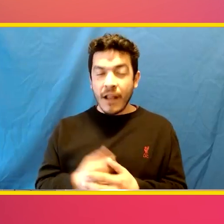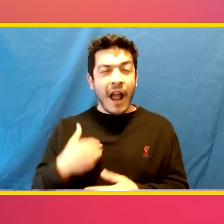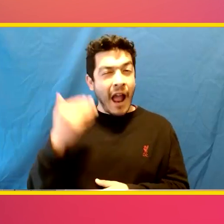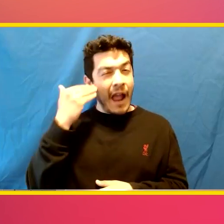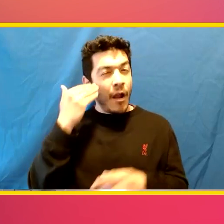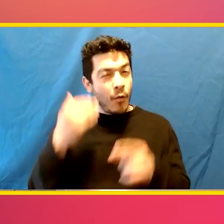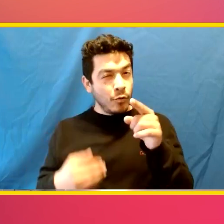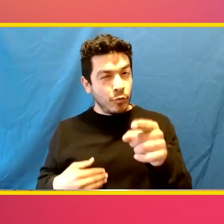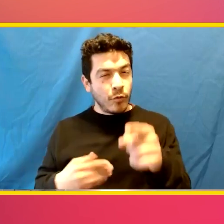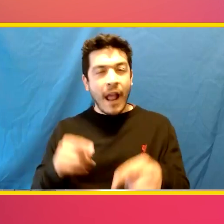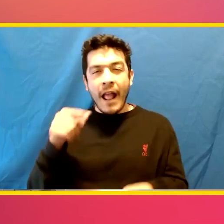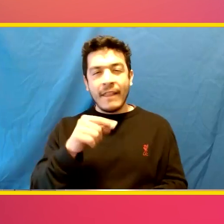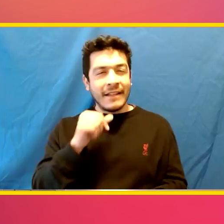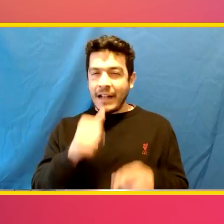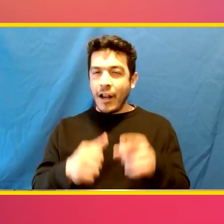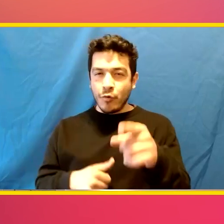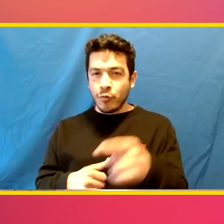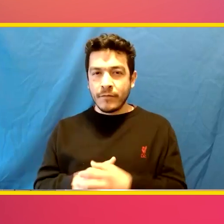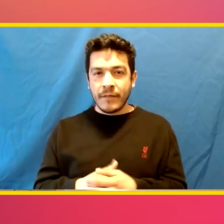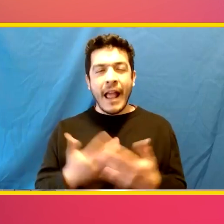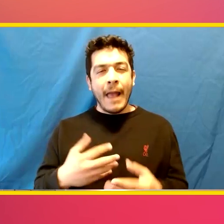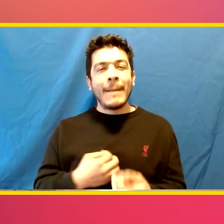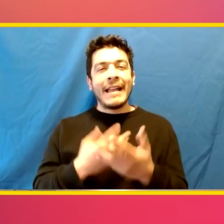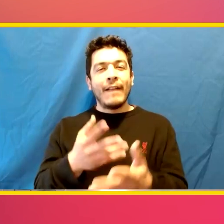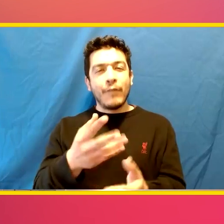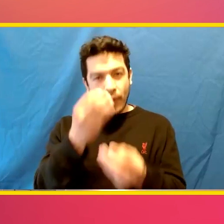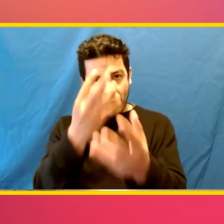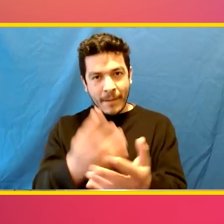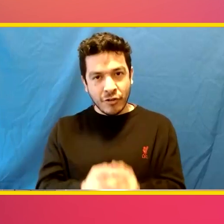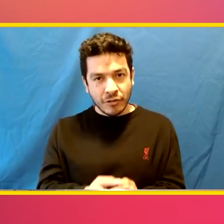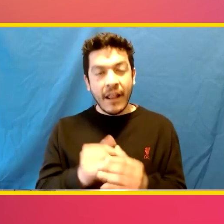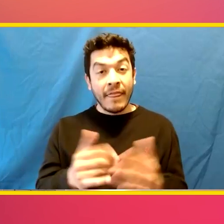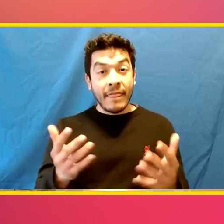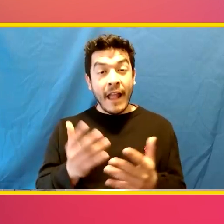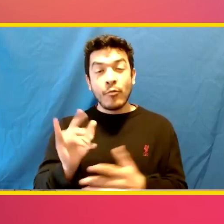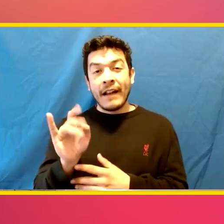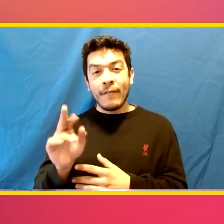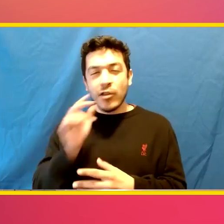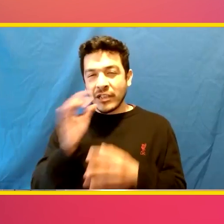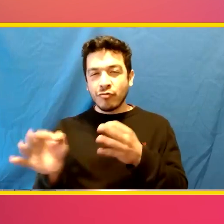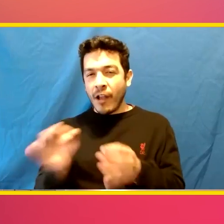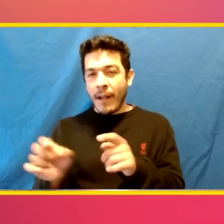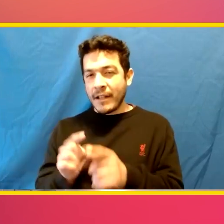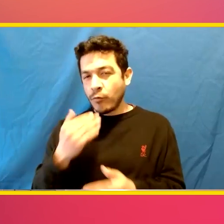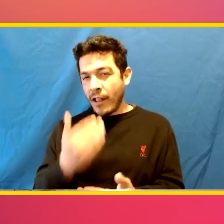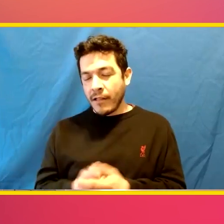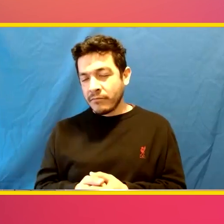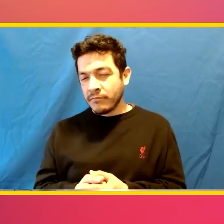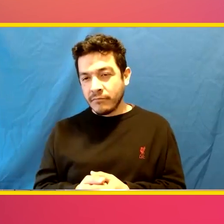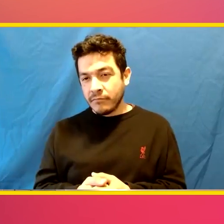know you, and this is not you. Let me give you information. And that's what Kimfer described as well.